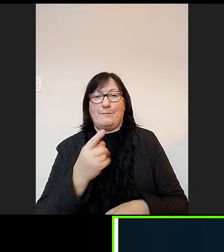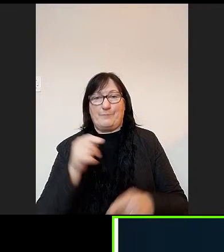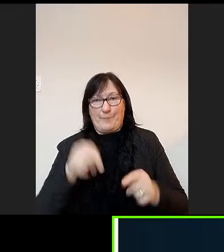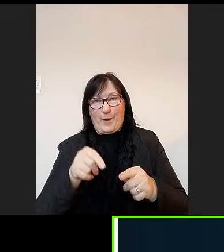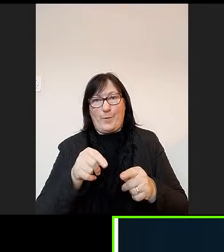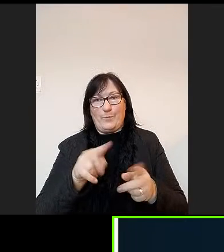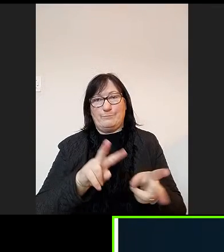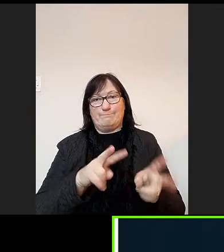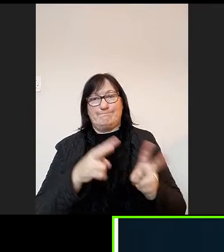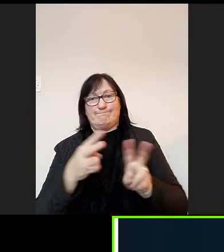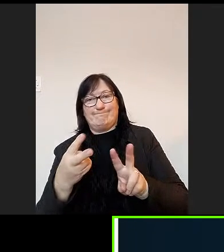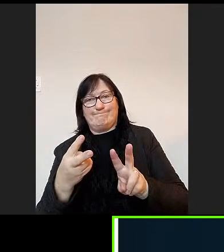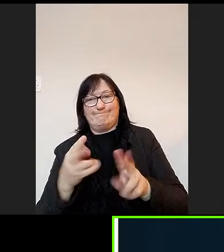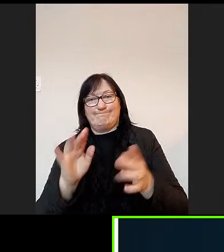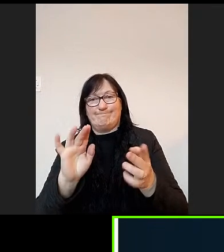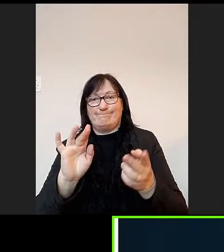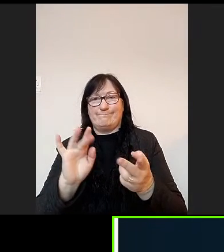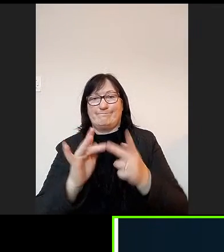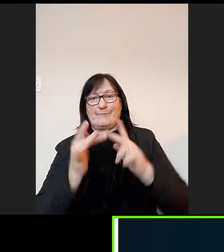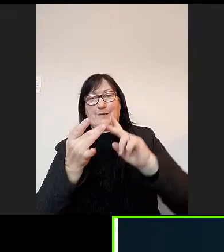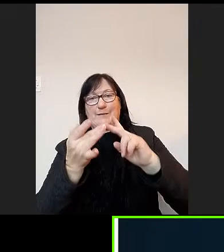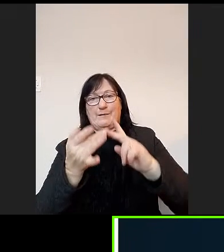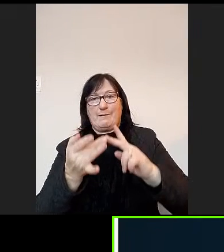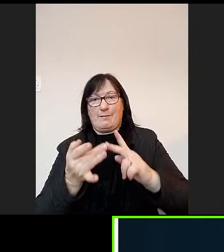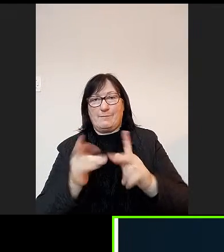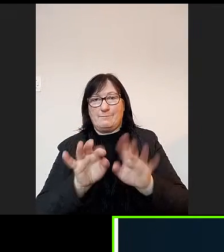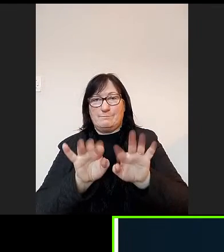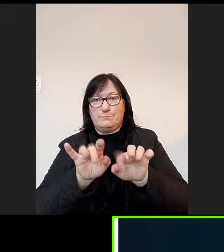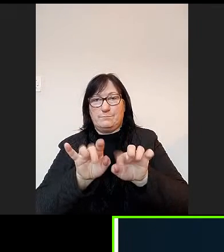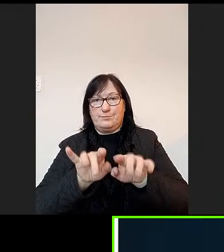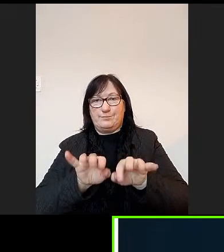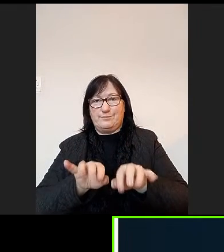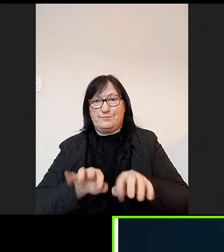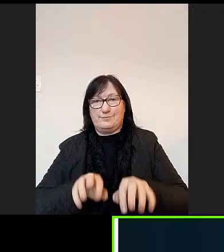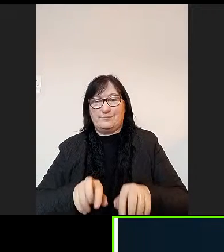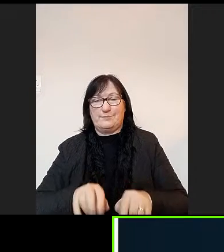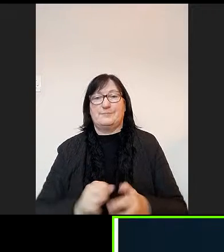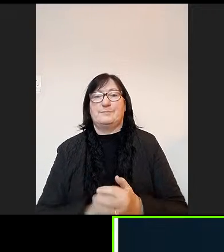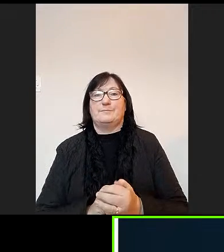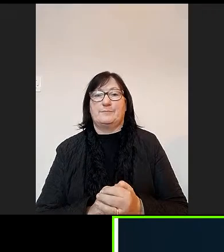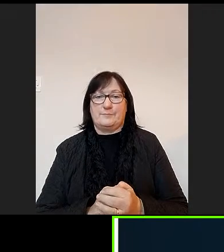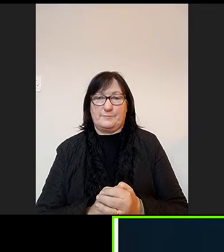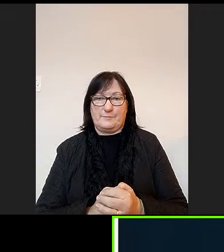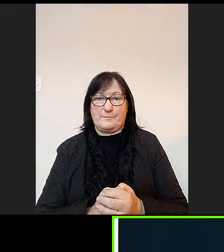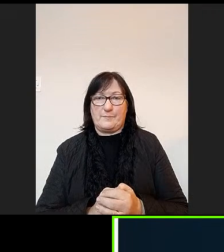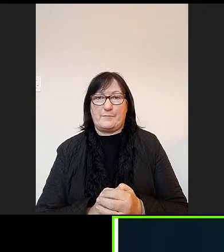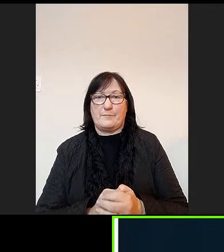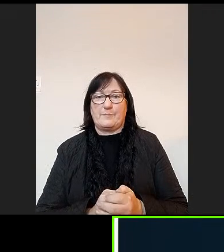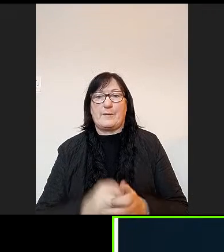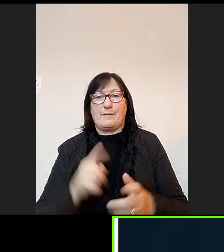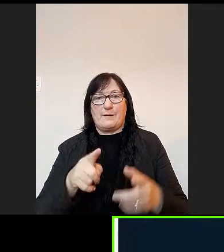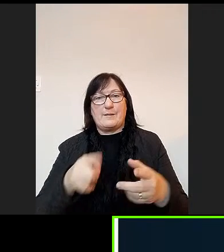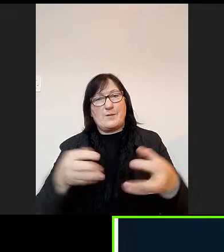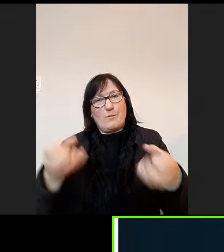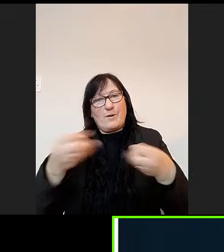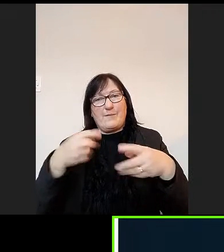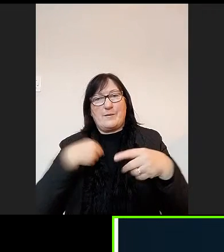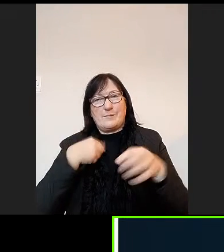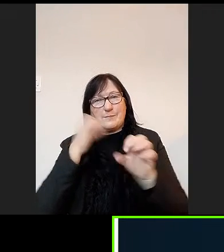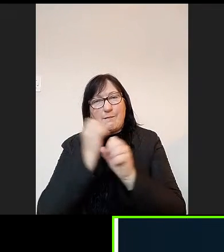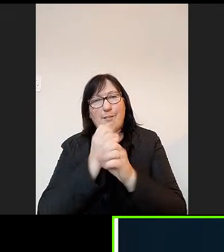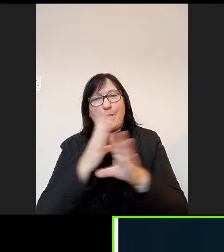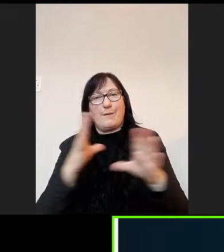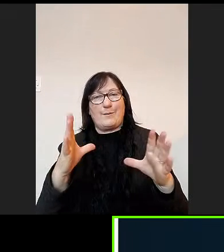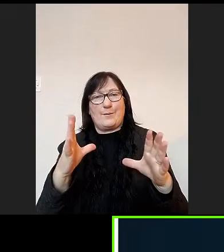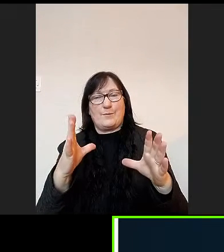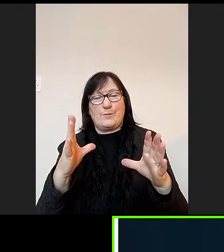channels. So I hope this session today, it has provided that clarity to our